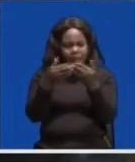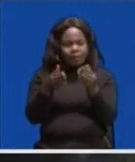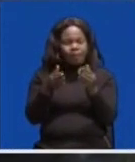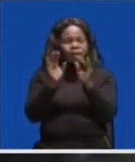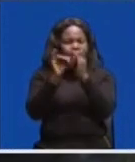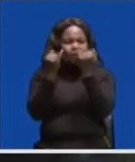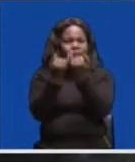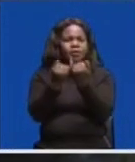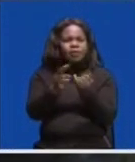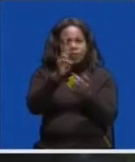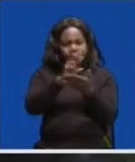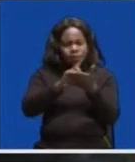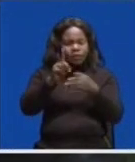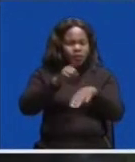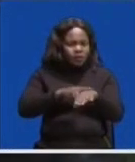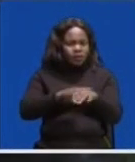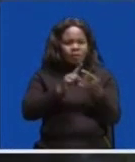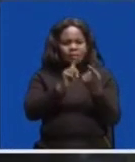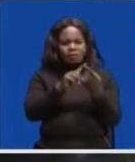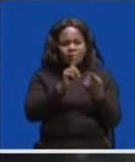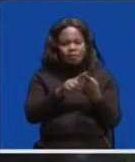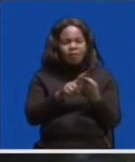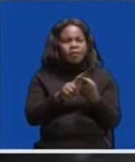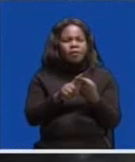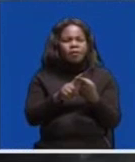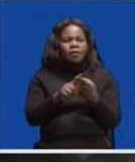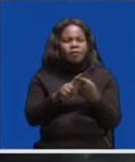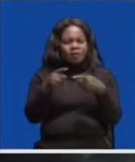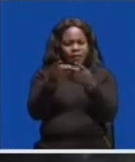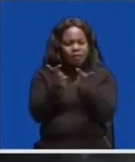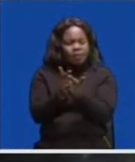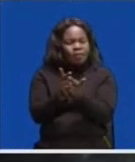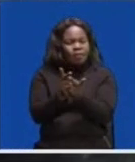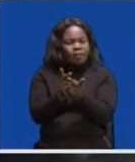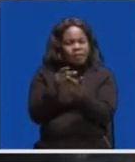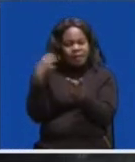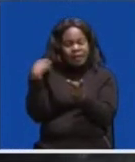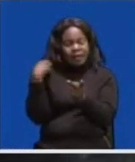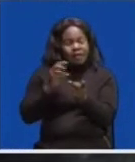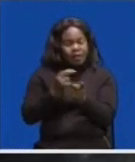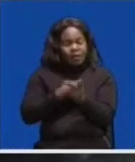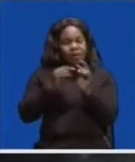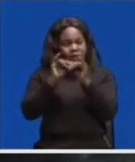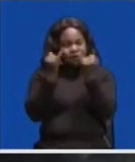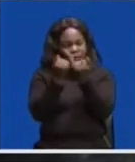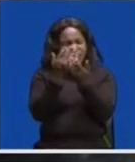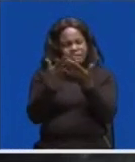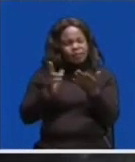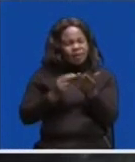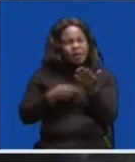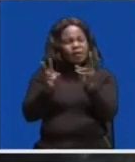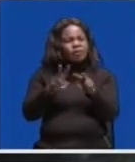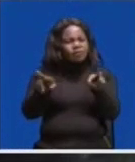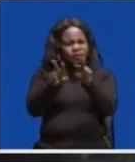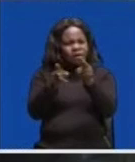weeks' time. One of them being the ranking of our institution is something that we value. And when an institution